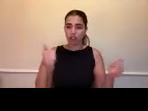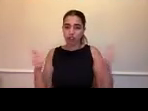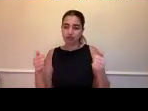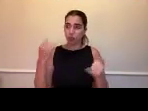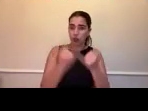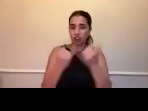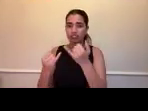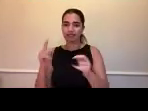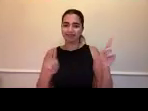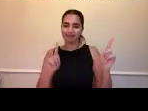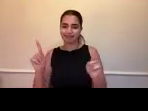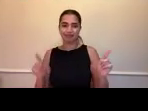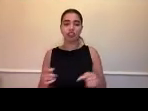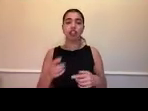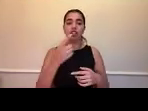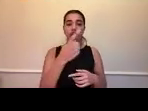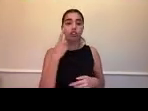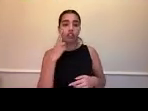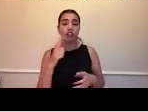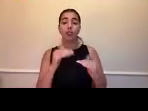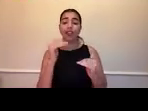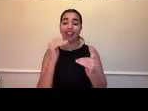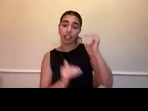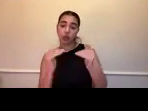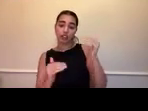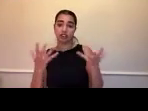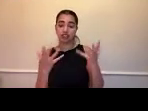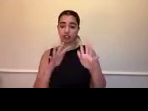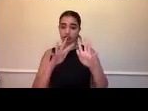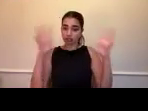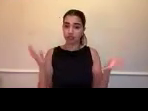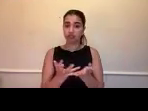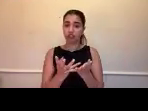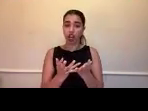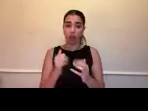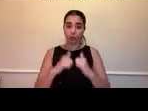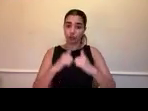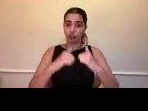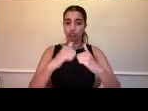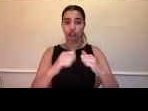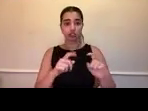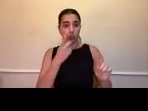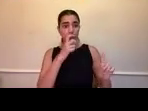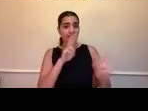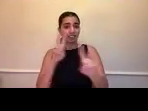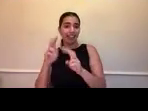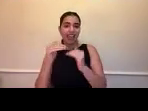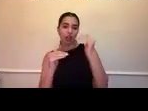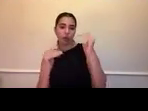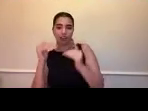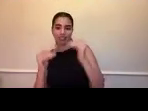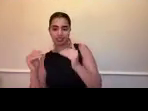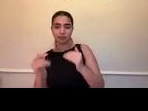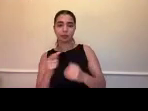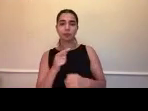global results to make visible the inequalities within global aggregates. And we did so by, at